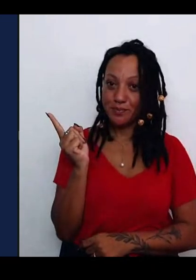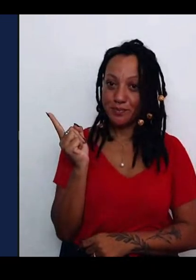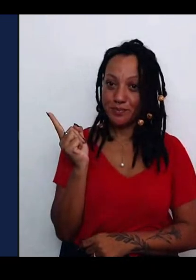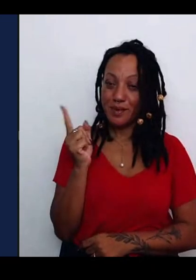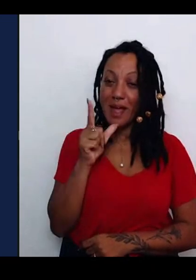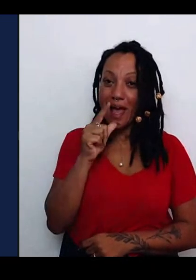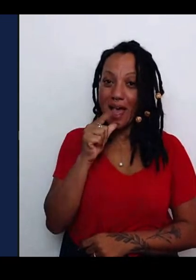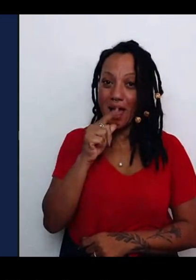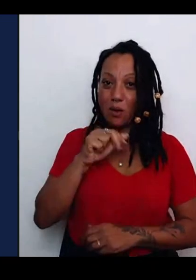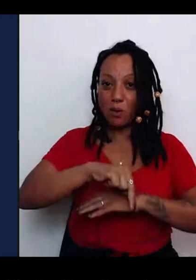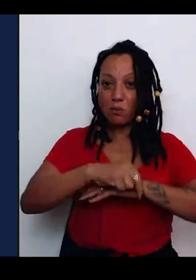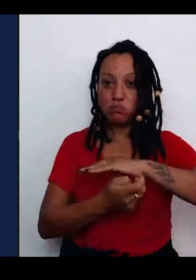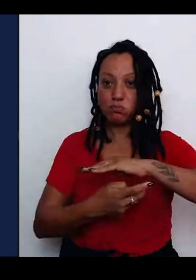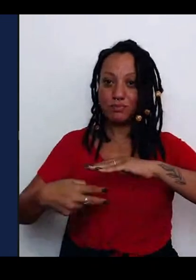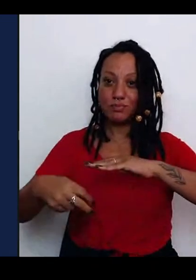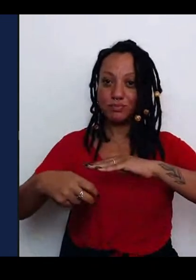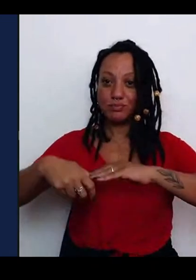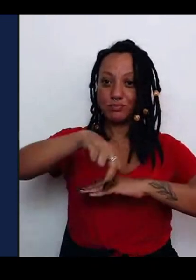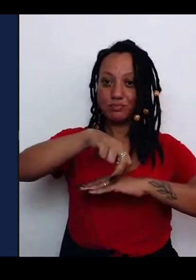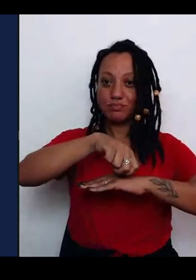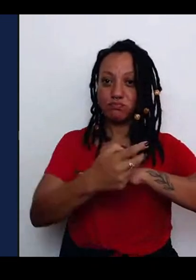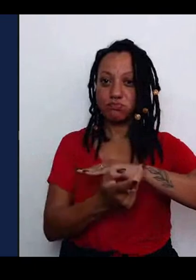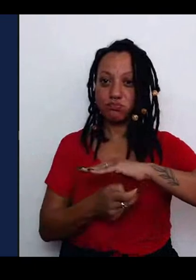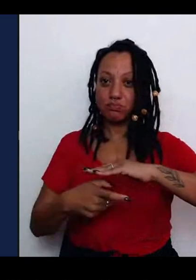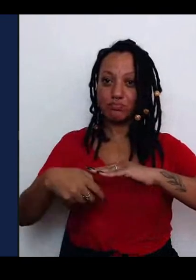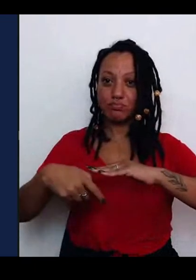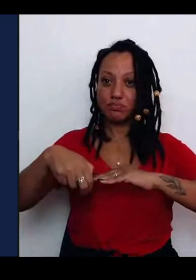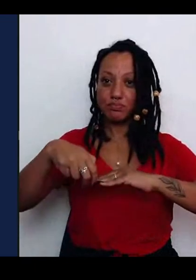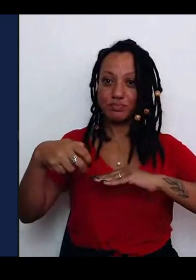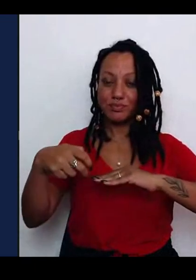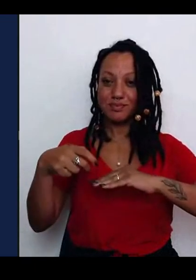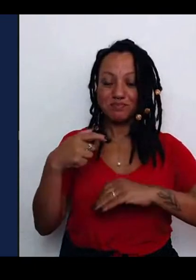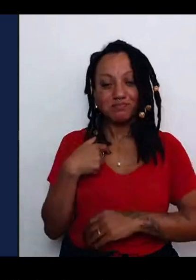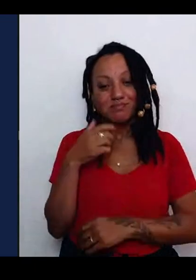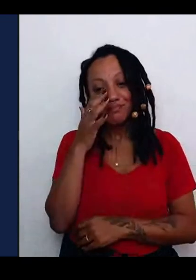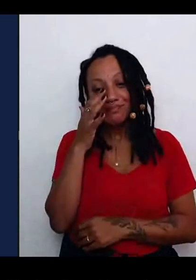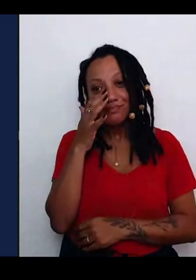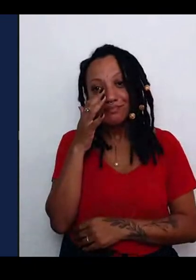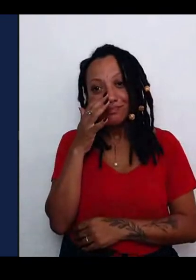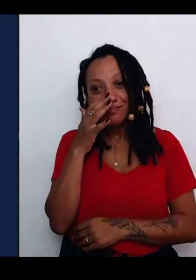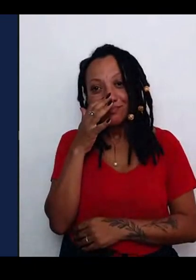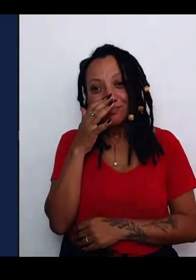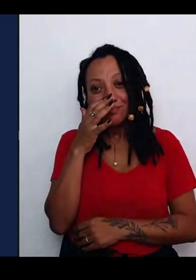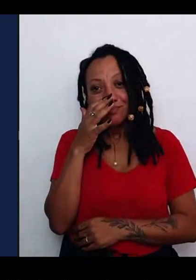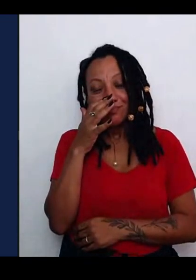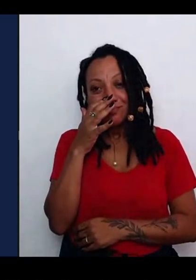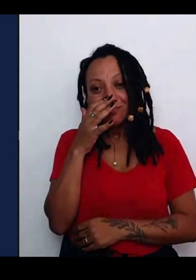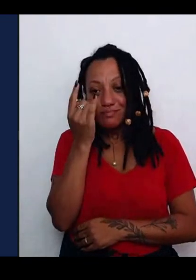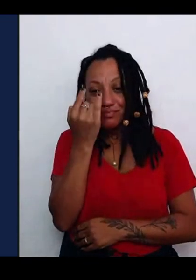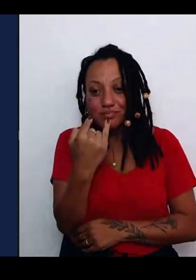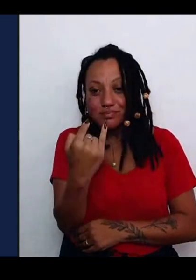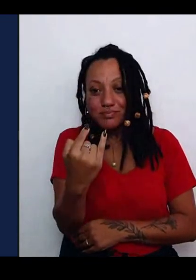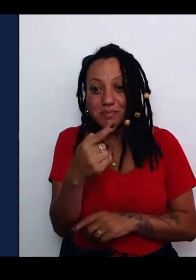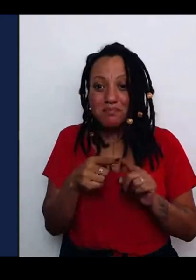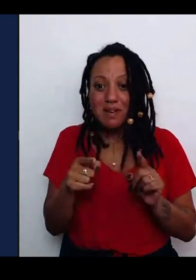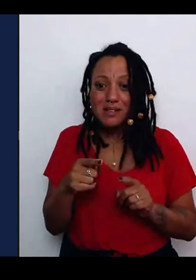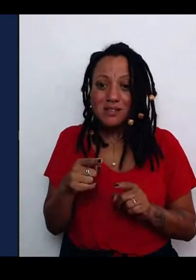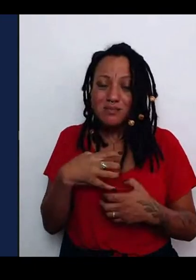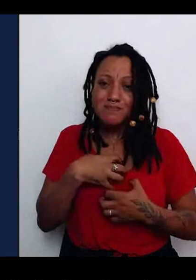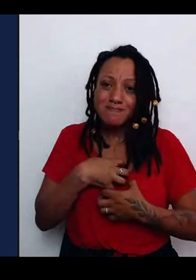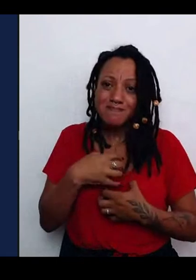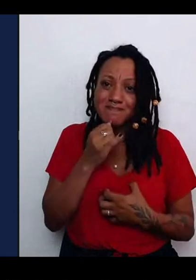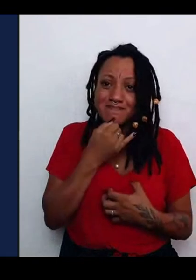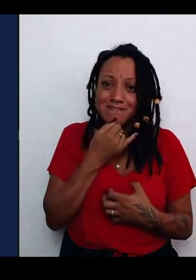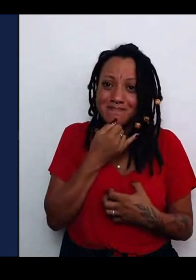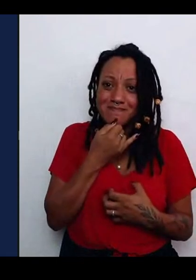they cause grief and excitement content and attraction and the tension between the body of the giant otter and